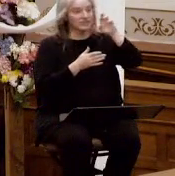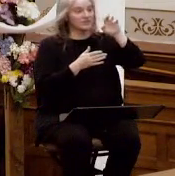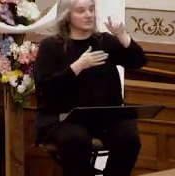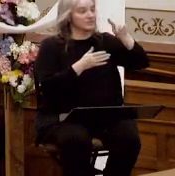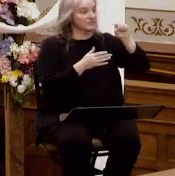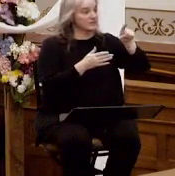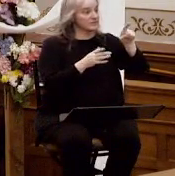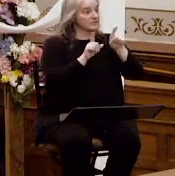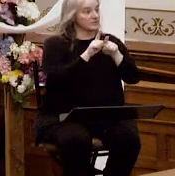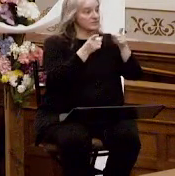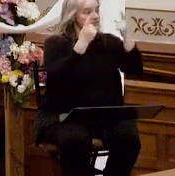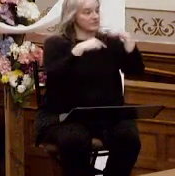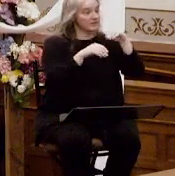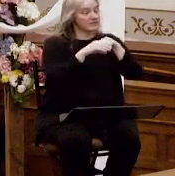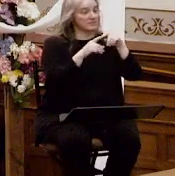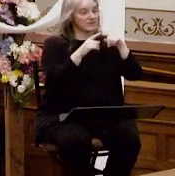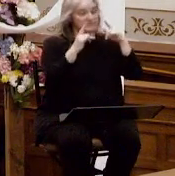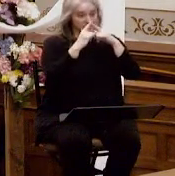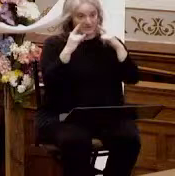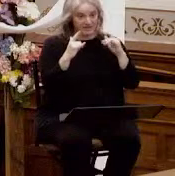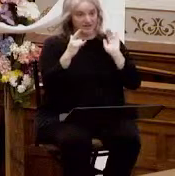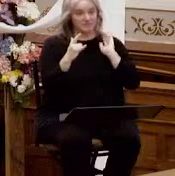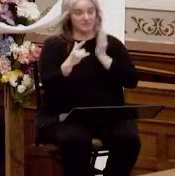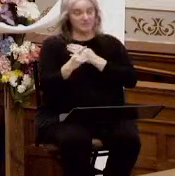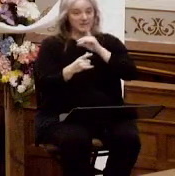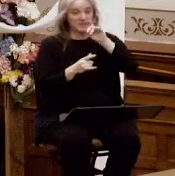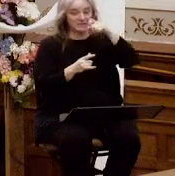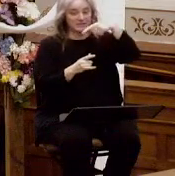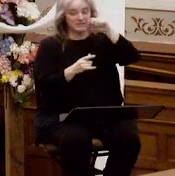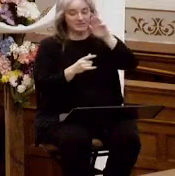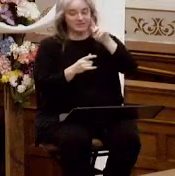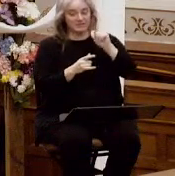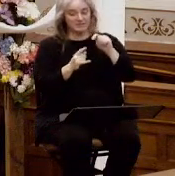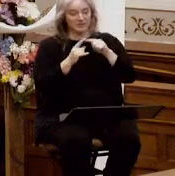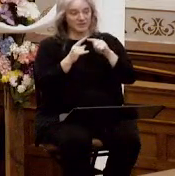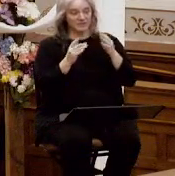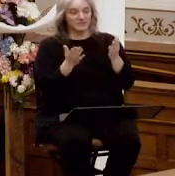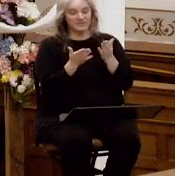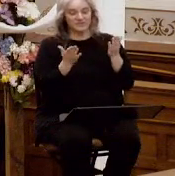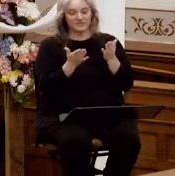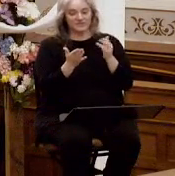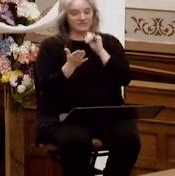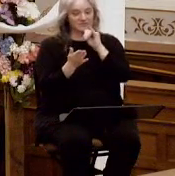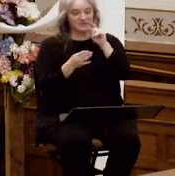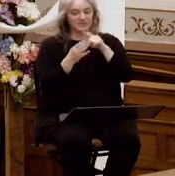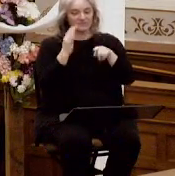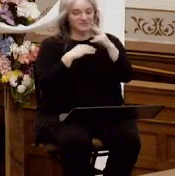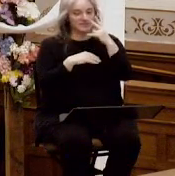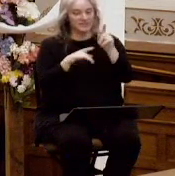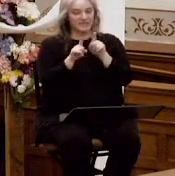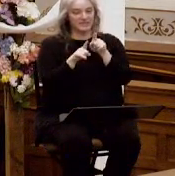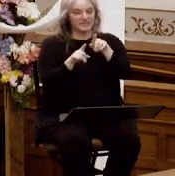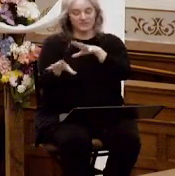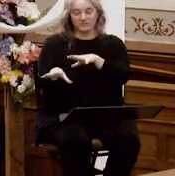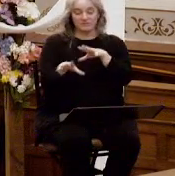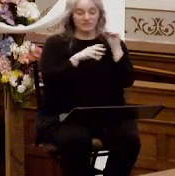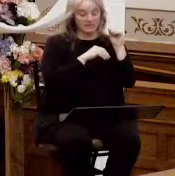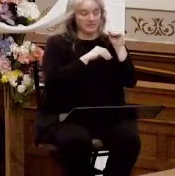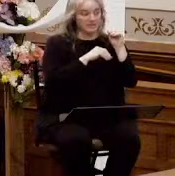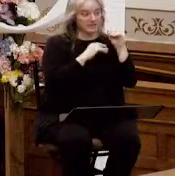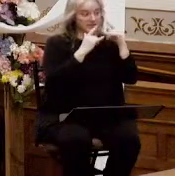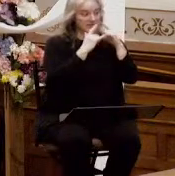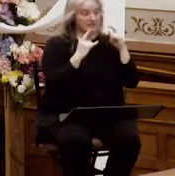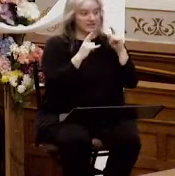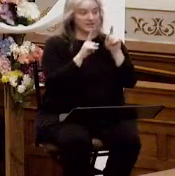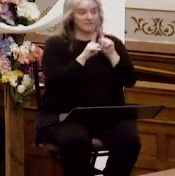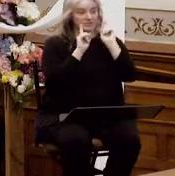you come into camp. We depart to serve is what you see as you exit camp, because you're going out